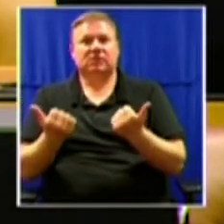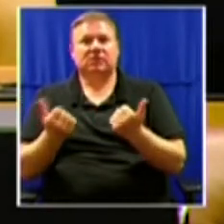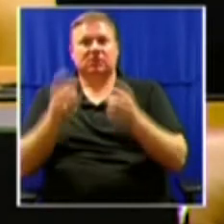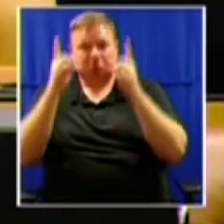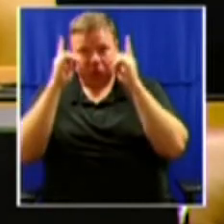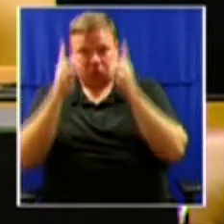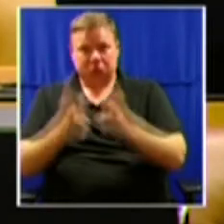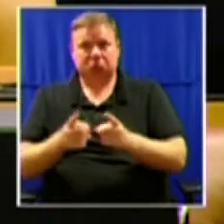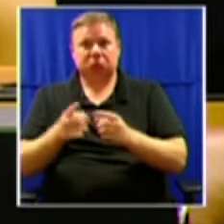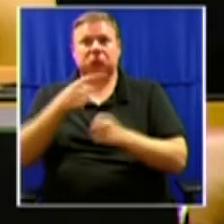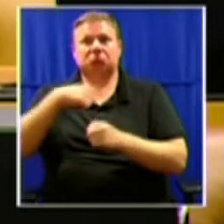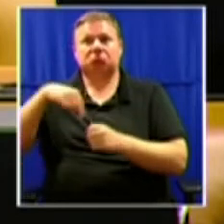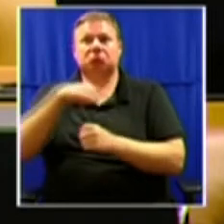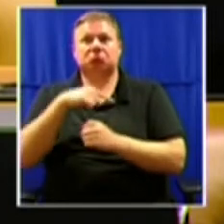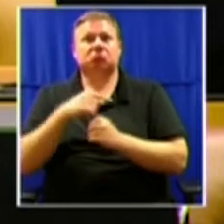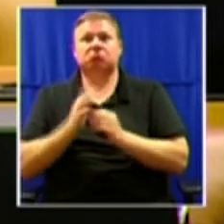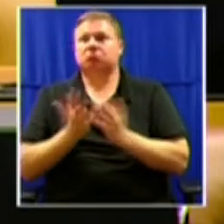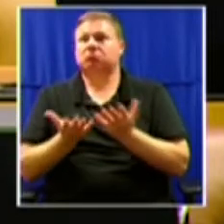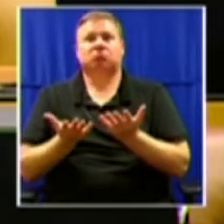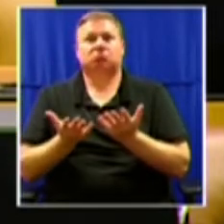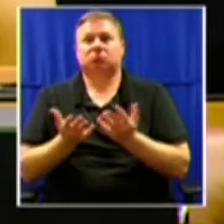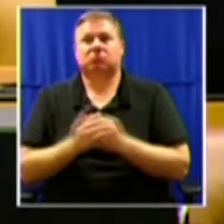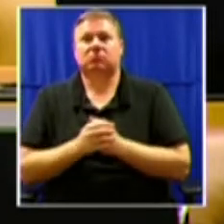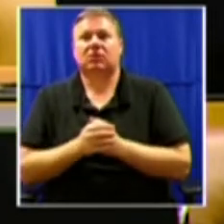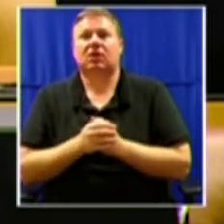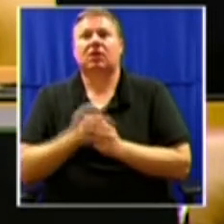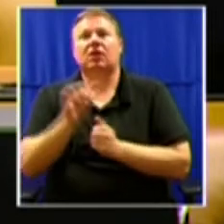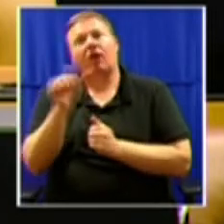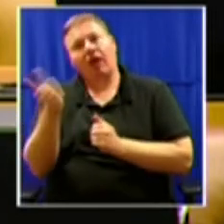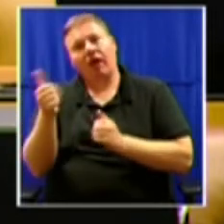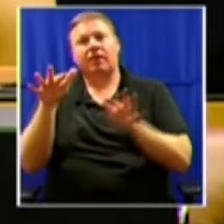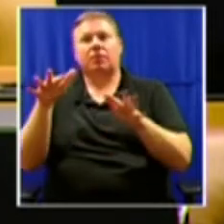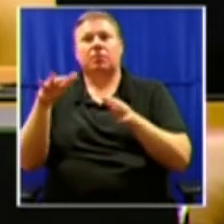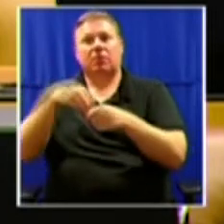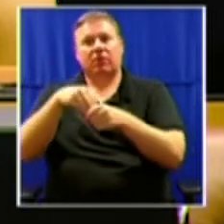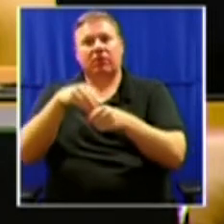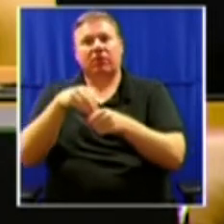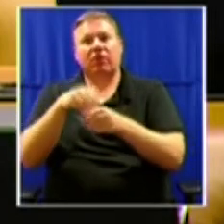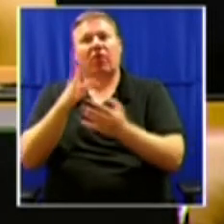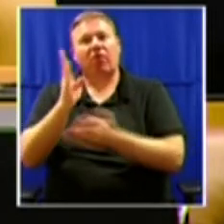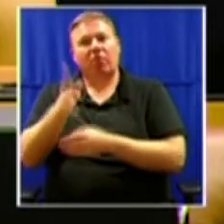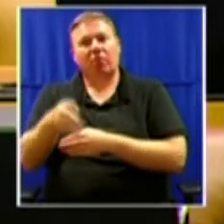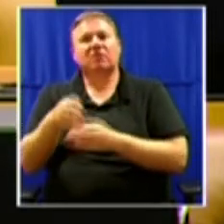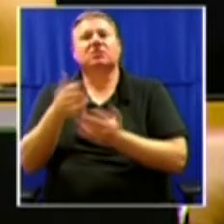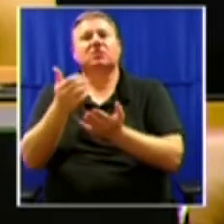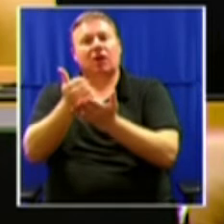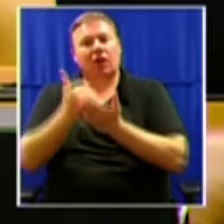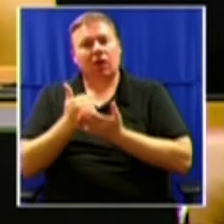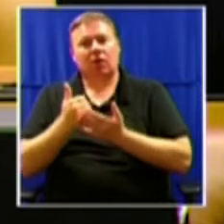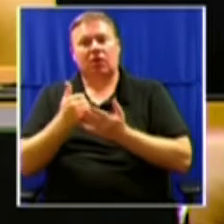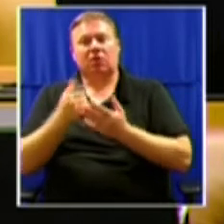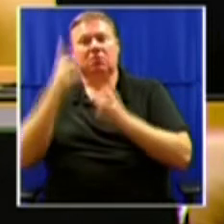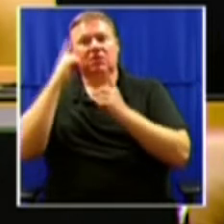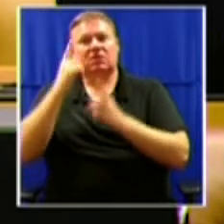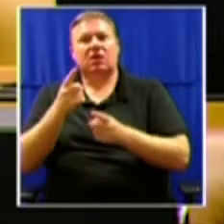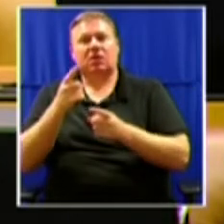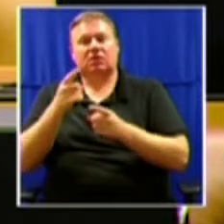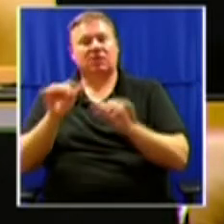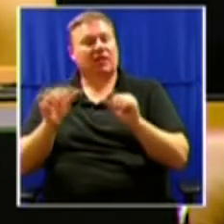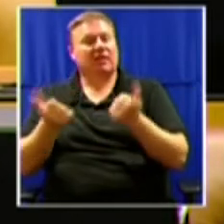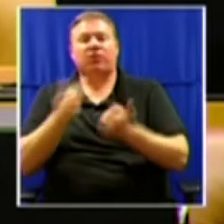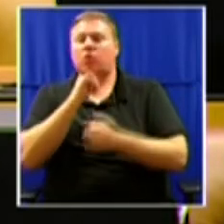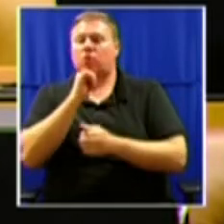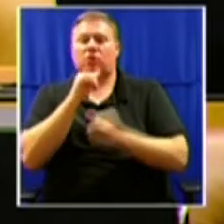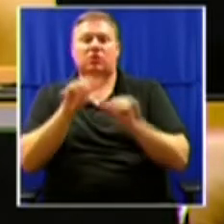determined by ourselves. There are other people that need to determine that. But as I have